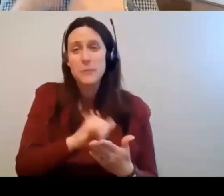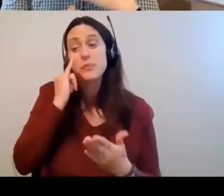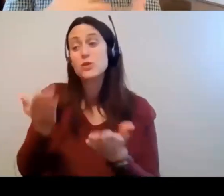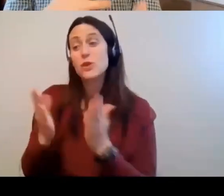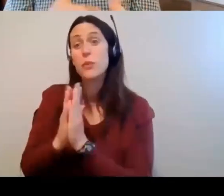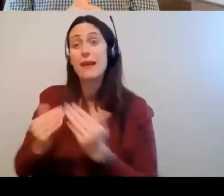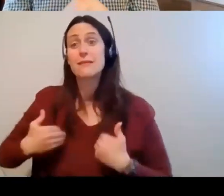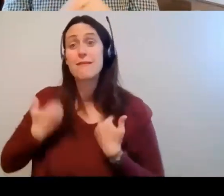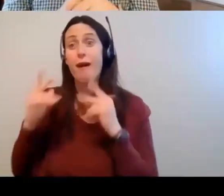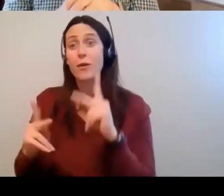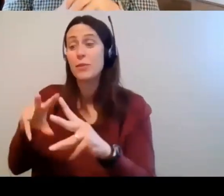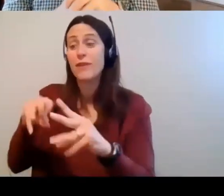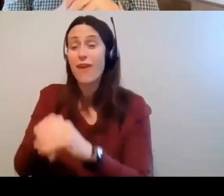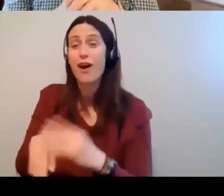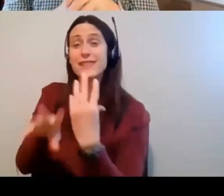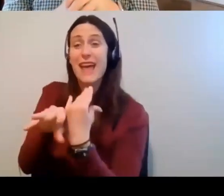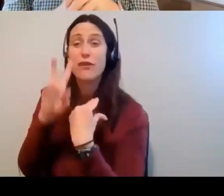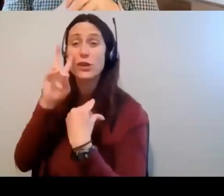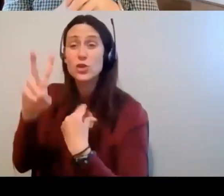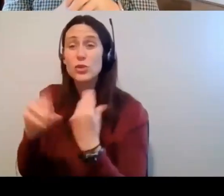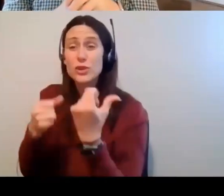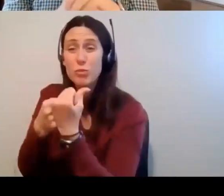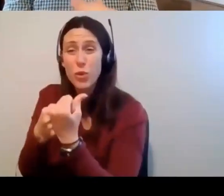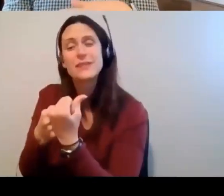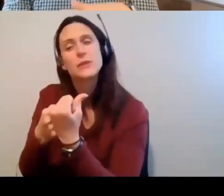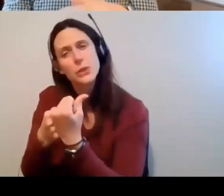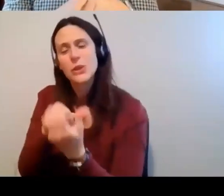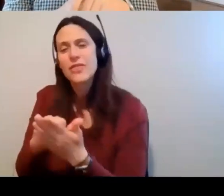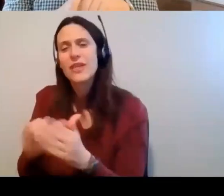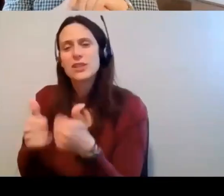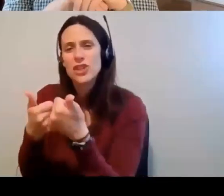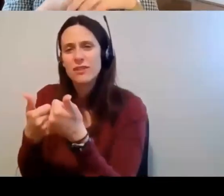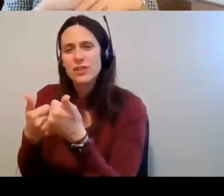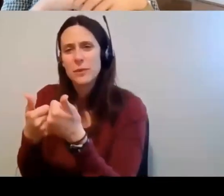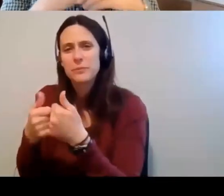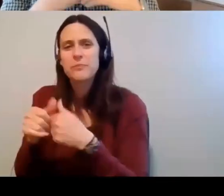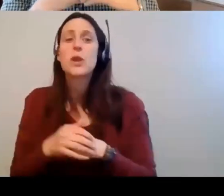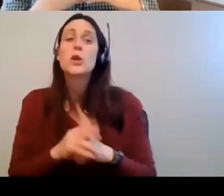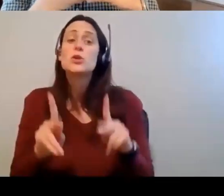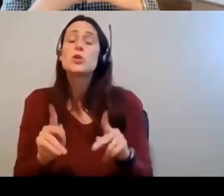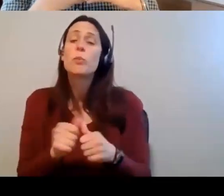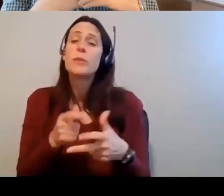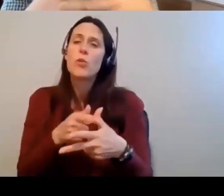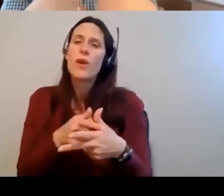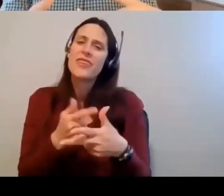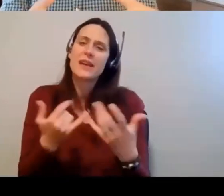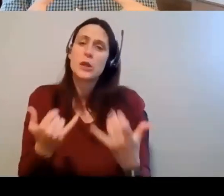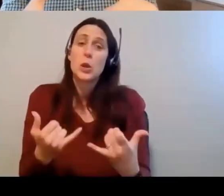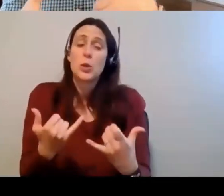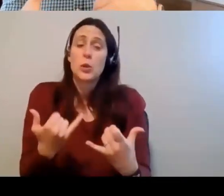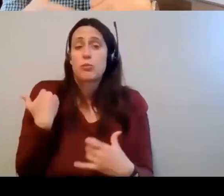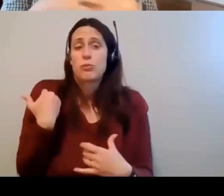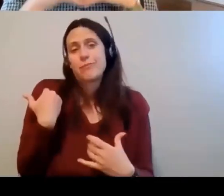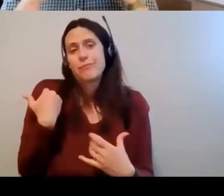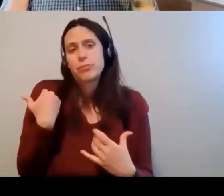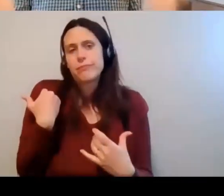to engage in virtual supports, that's really tough for them. But folks with pre-existing mental health